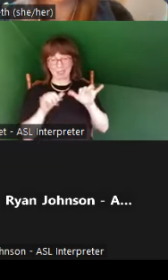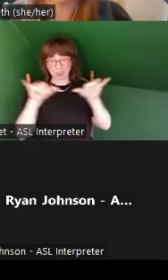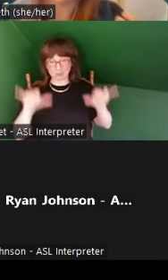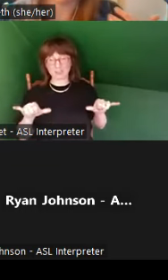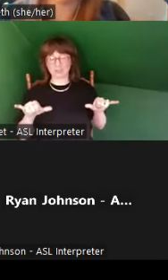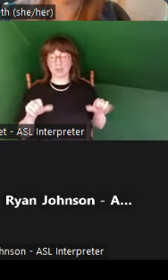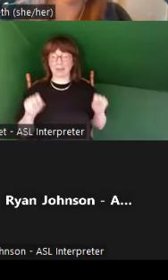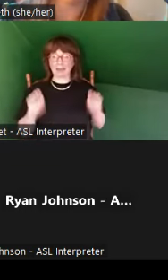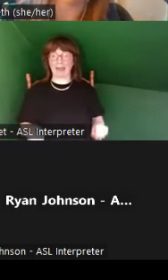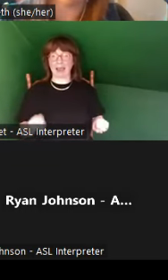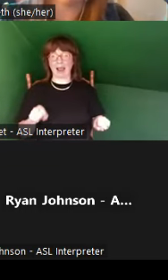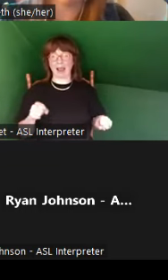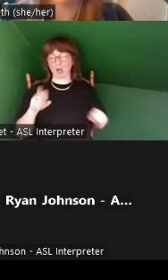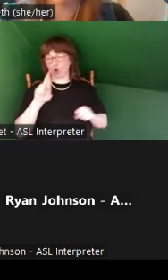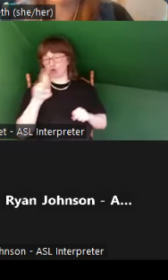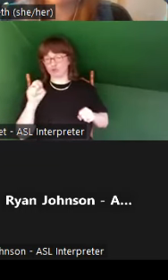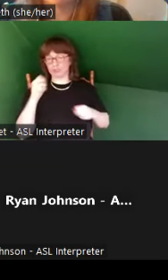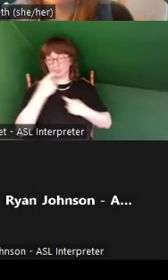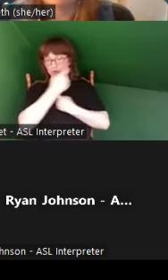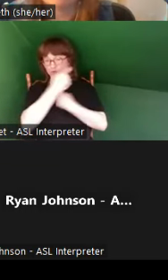people to have a source of support close by.